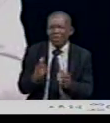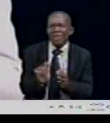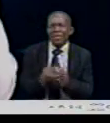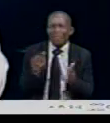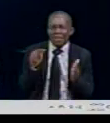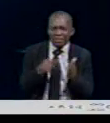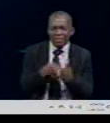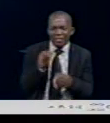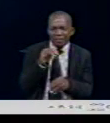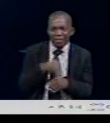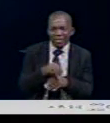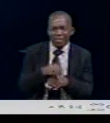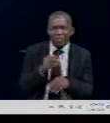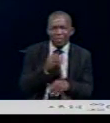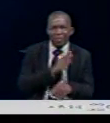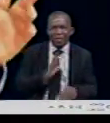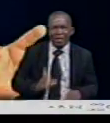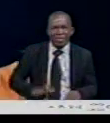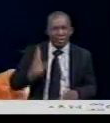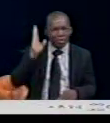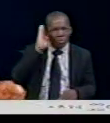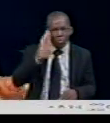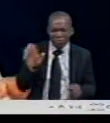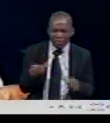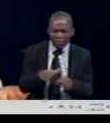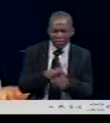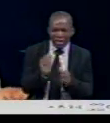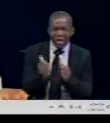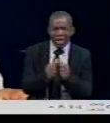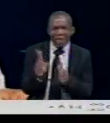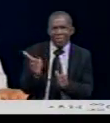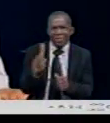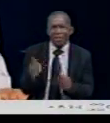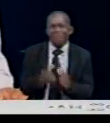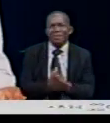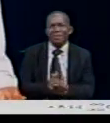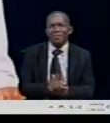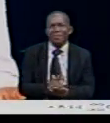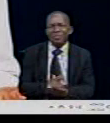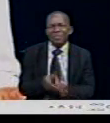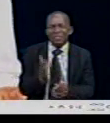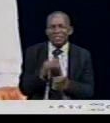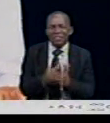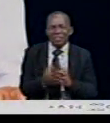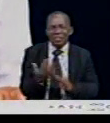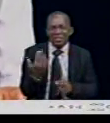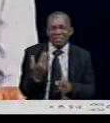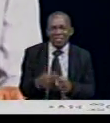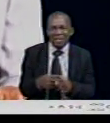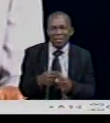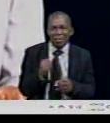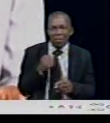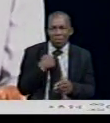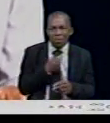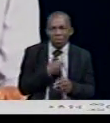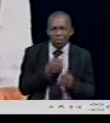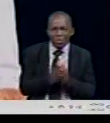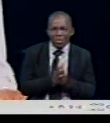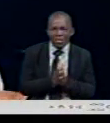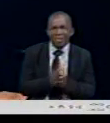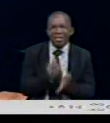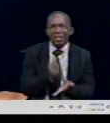of Christ, the uniqueness of Christ, will saturate every place. In Jesus' name